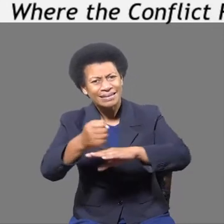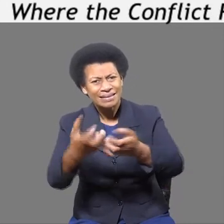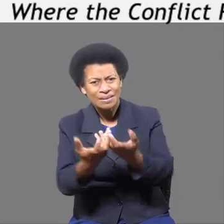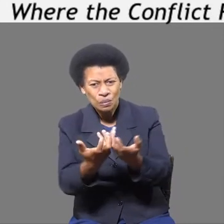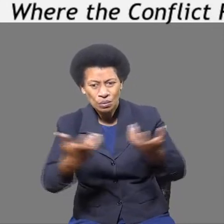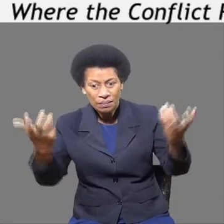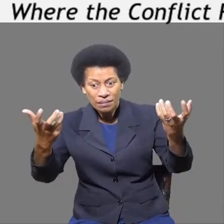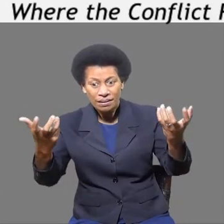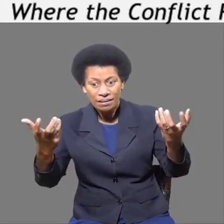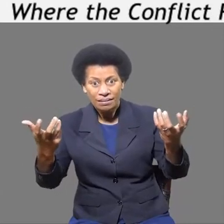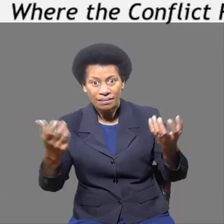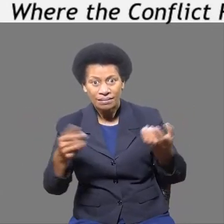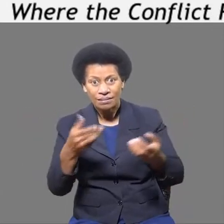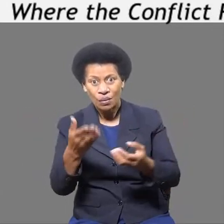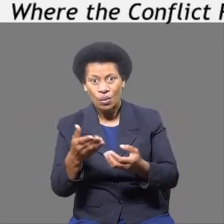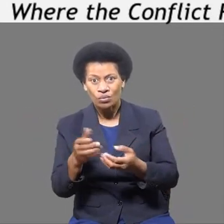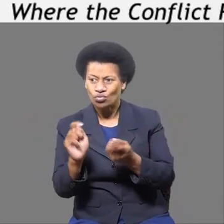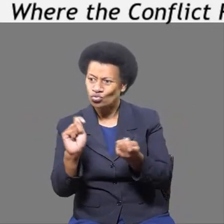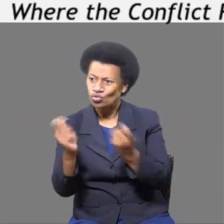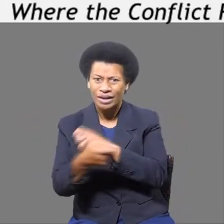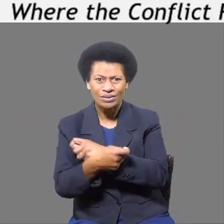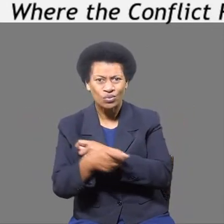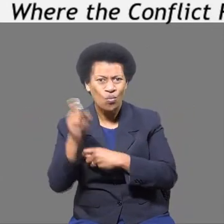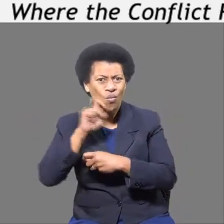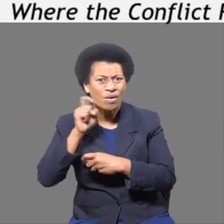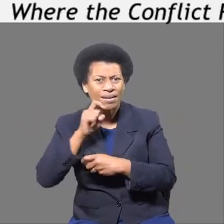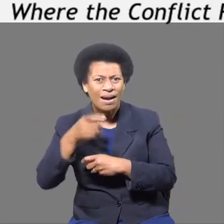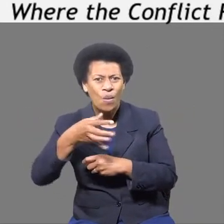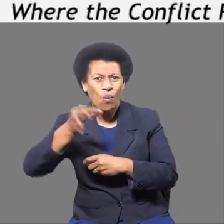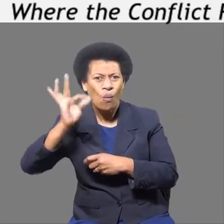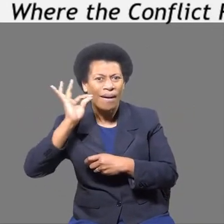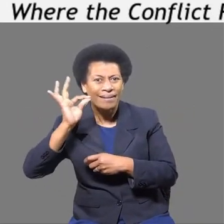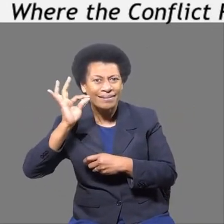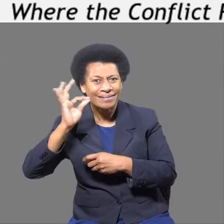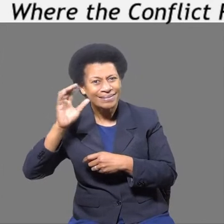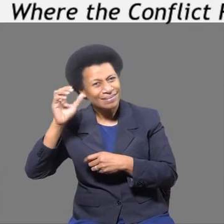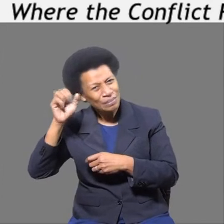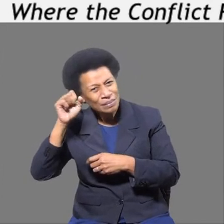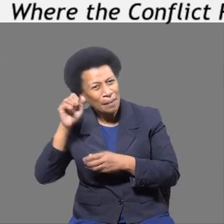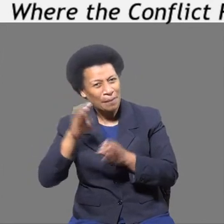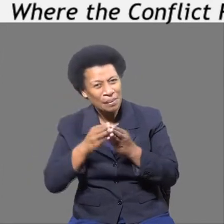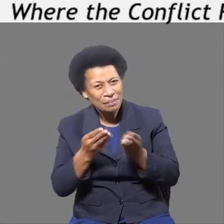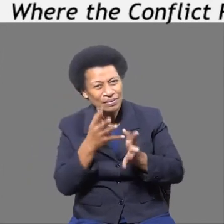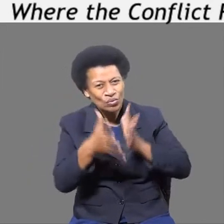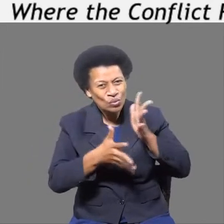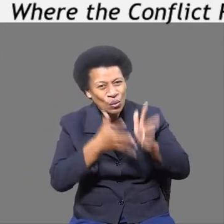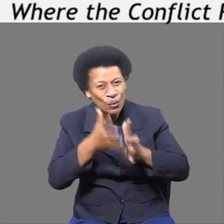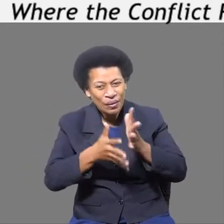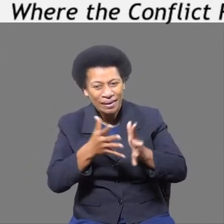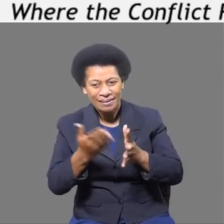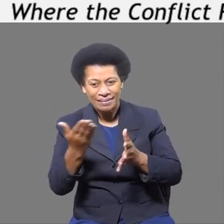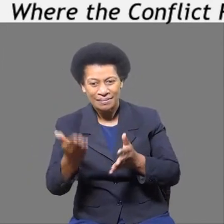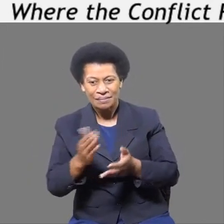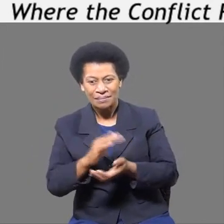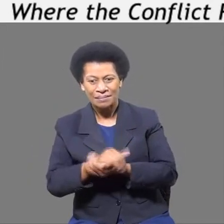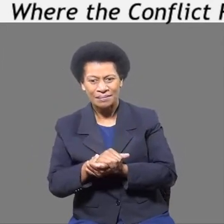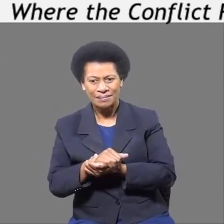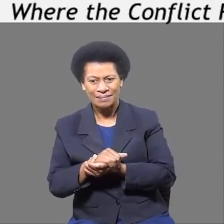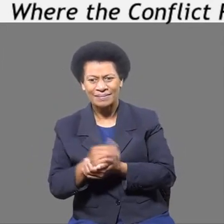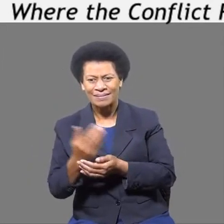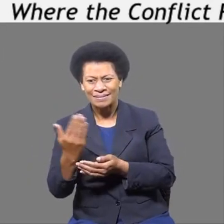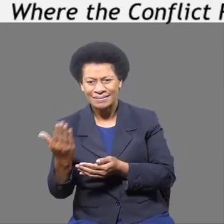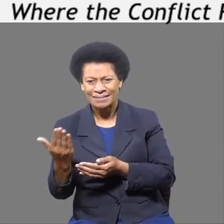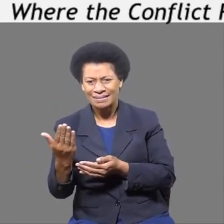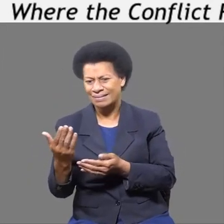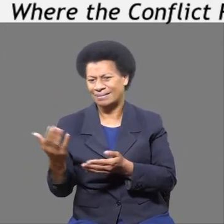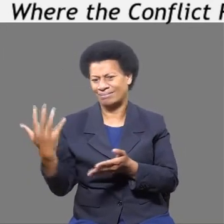into wine, or bringing someone back to life, or for that matter, creating ex nihilo out of nothing, a full-grown horse in the